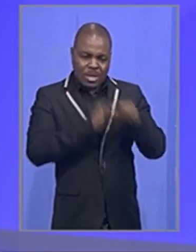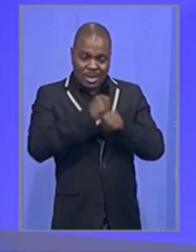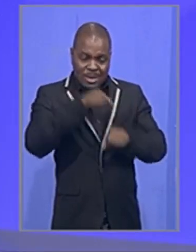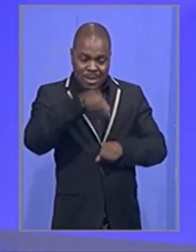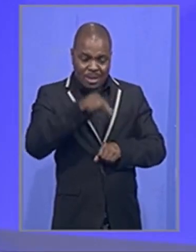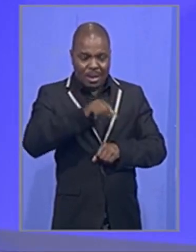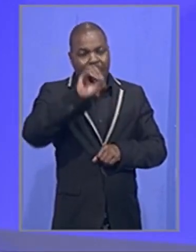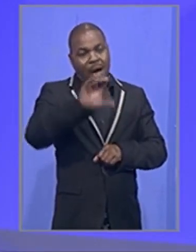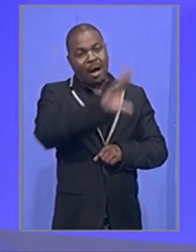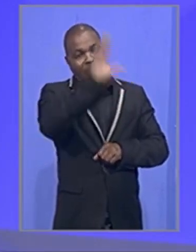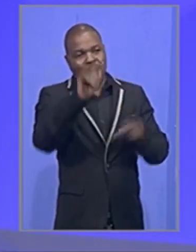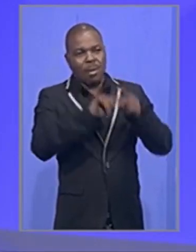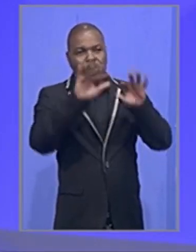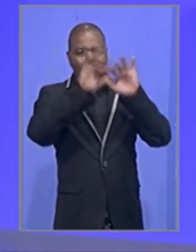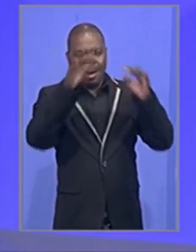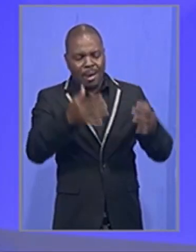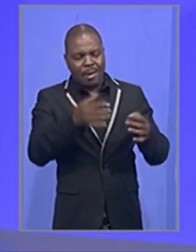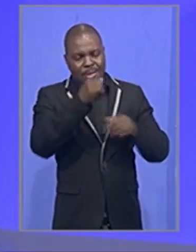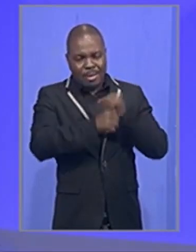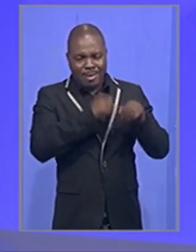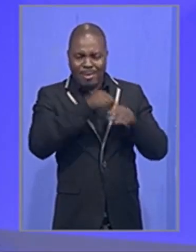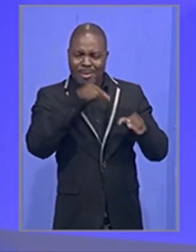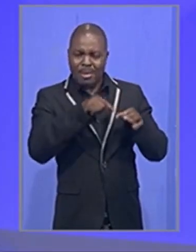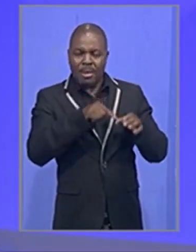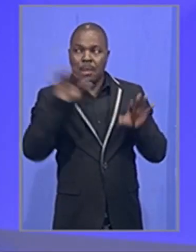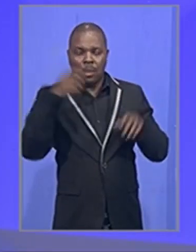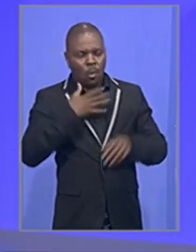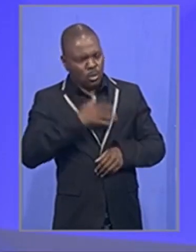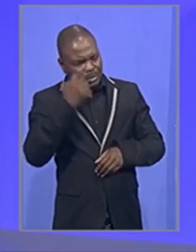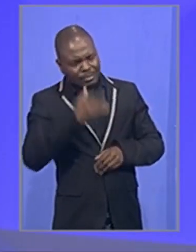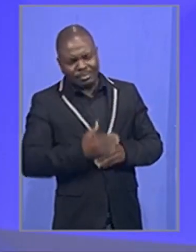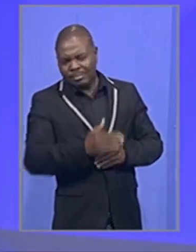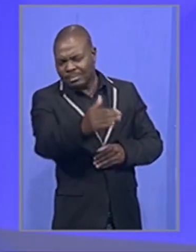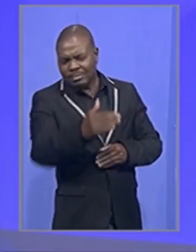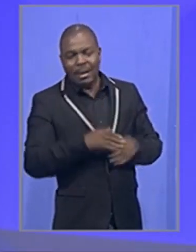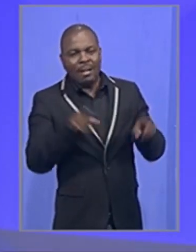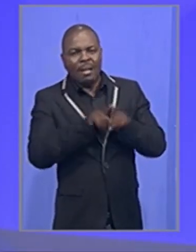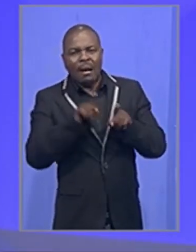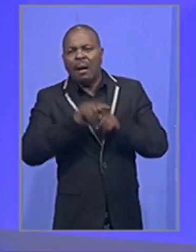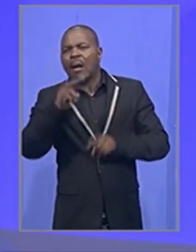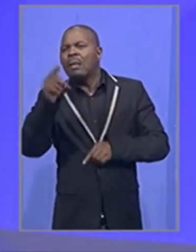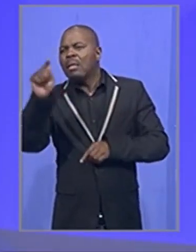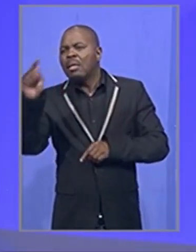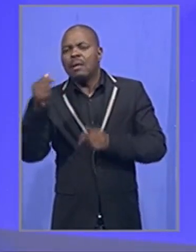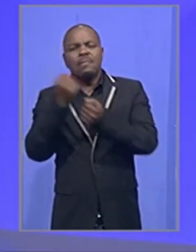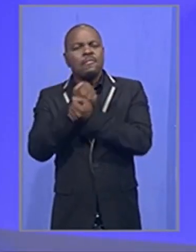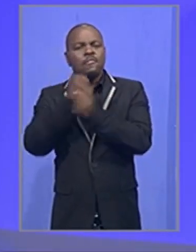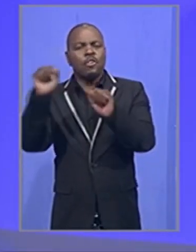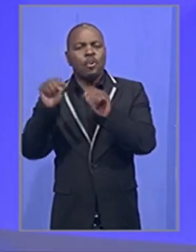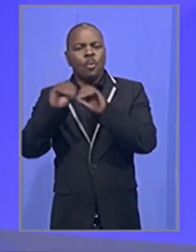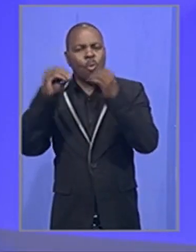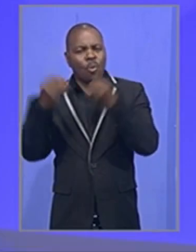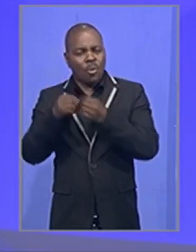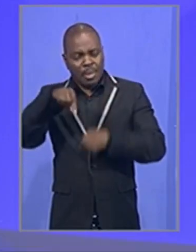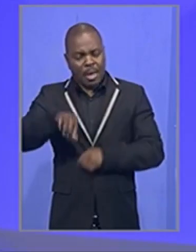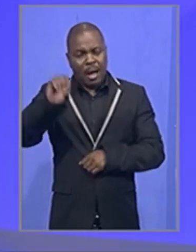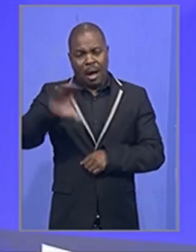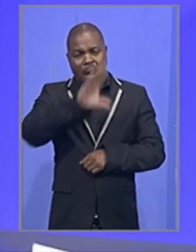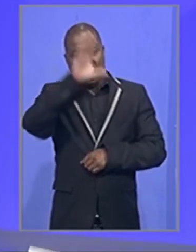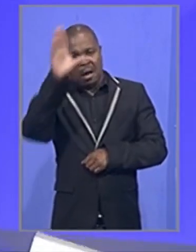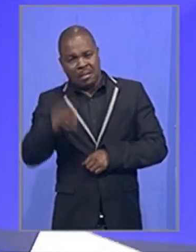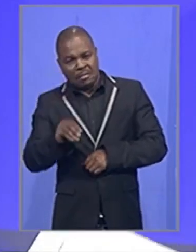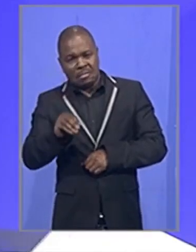lefatsheng ka bophara mme batho ba batla ho bona hore na ba tla fella kae na ba tla tshwana le mekga yohle ya tokoloho e re tsebang Afrika moo re